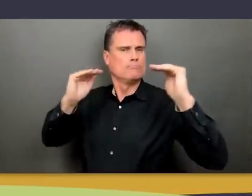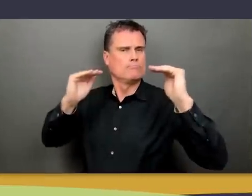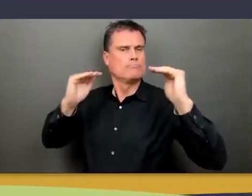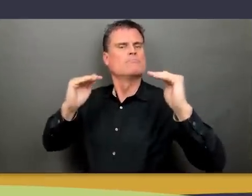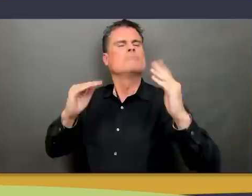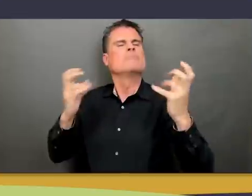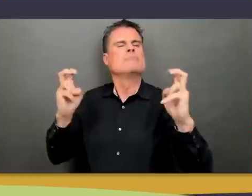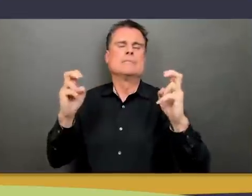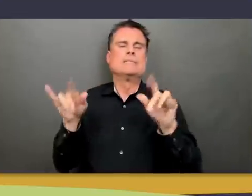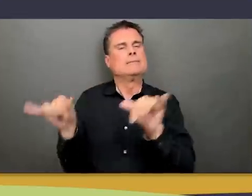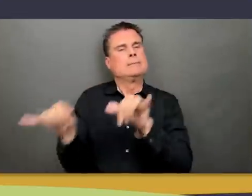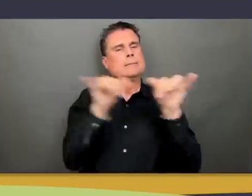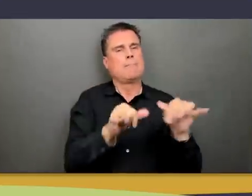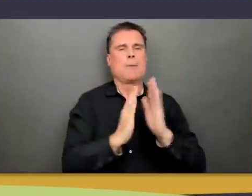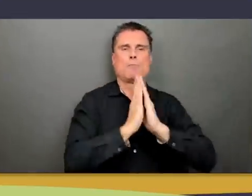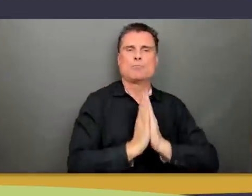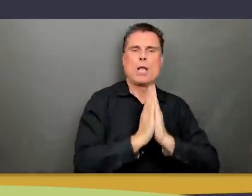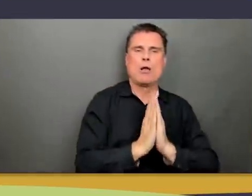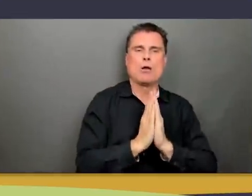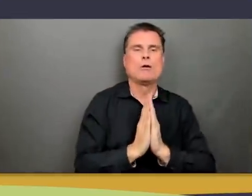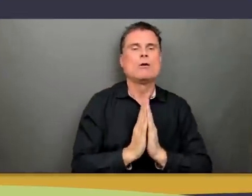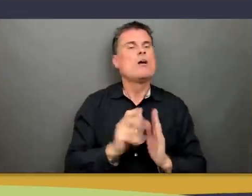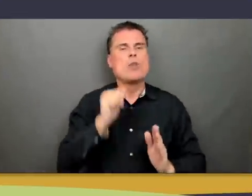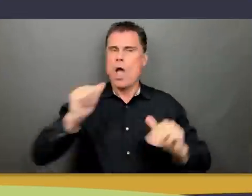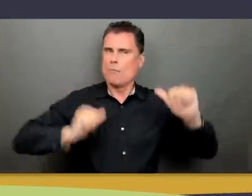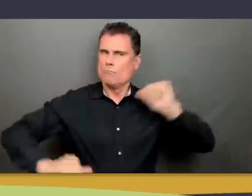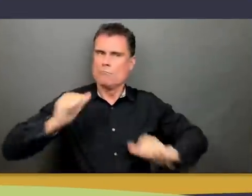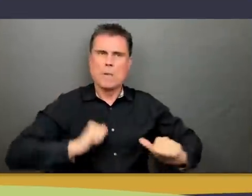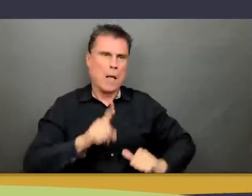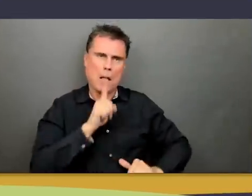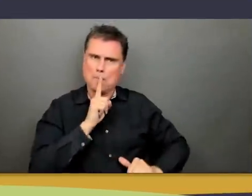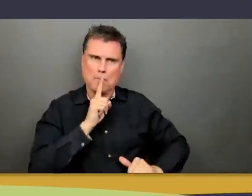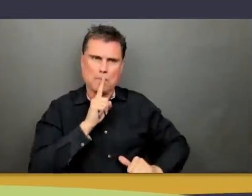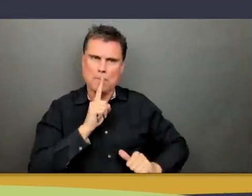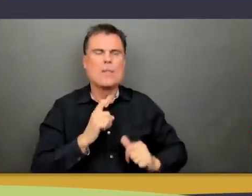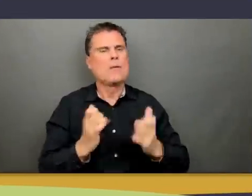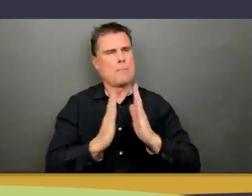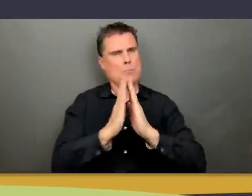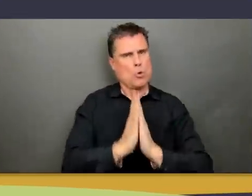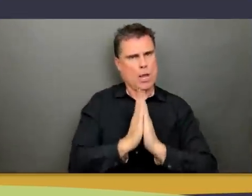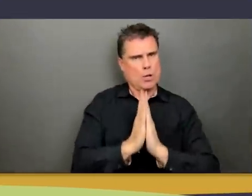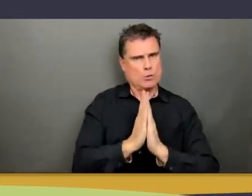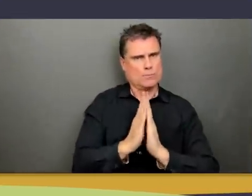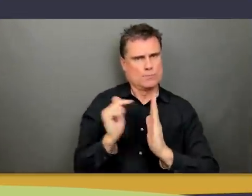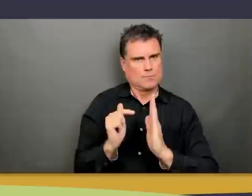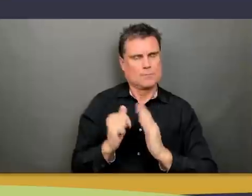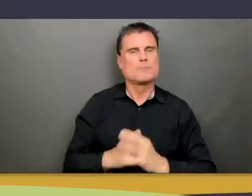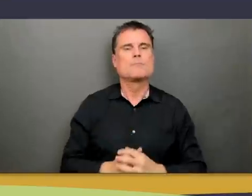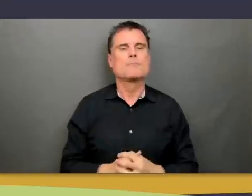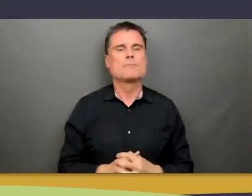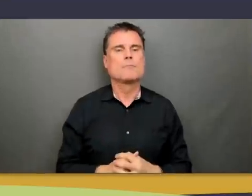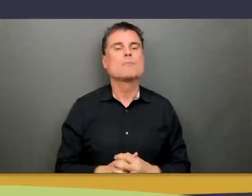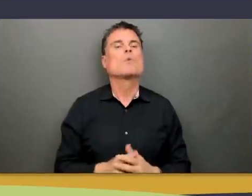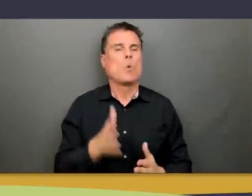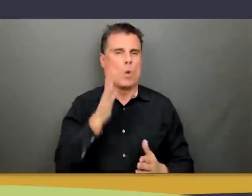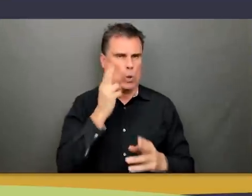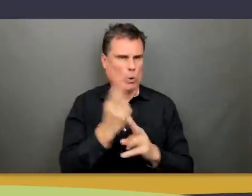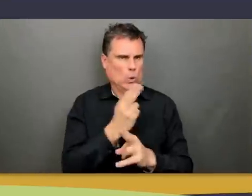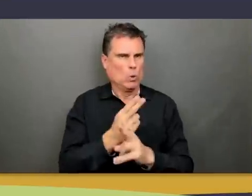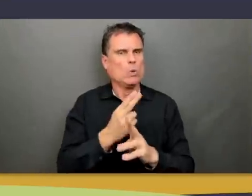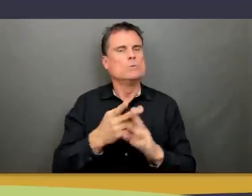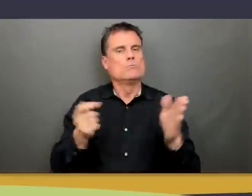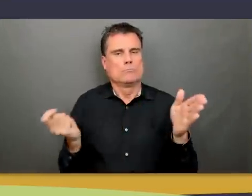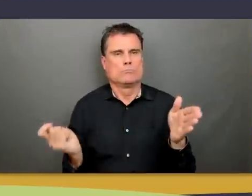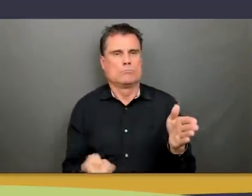my Uncle Stephen Point, he used to be Lieutenant Governor, why are people so drawn to the drum? Doesn't matter what walk of life they are